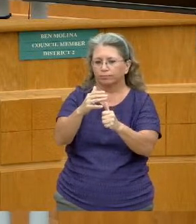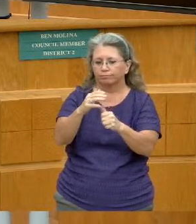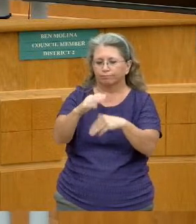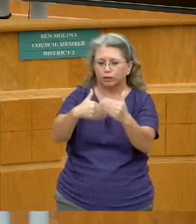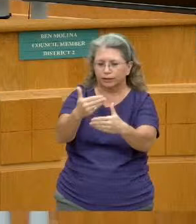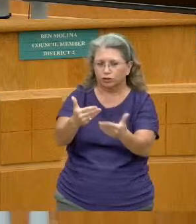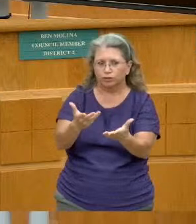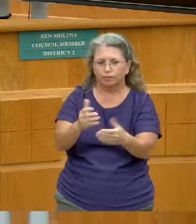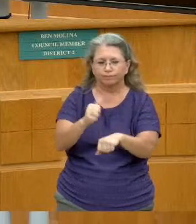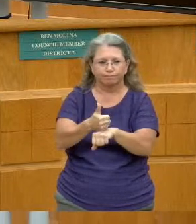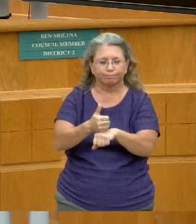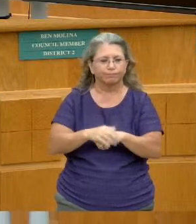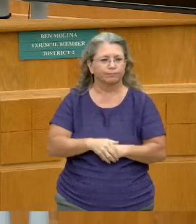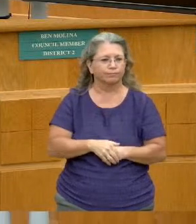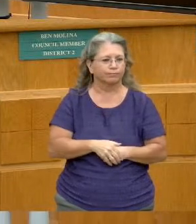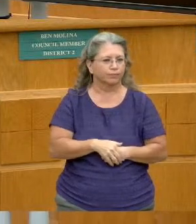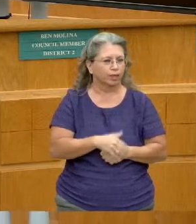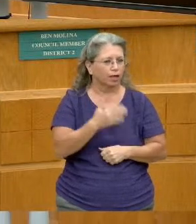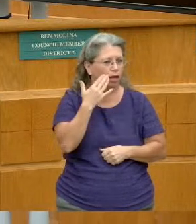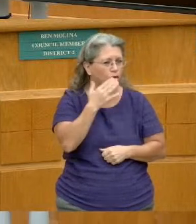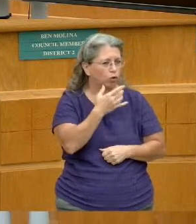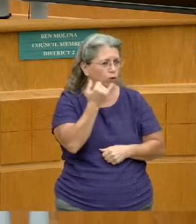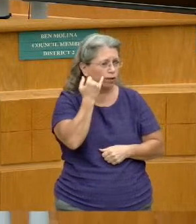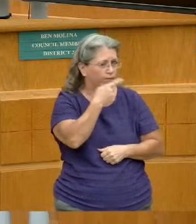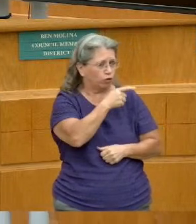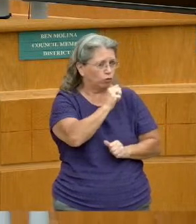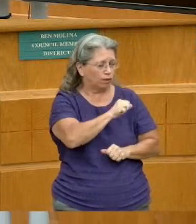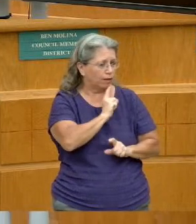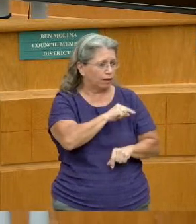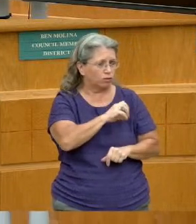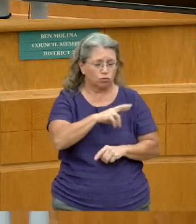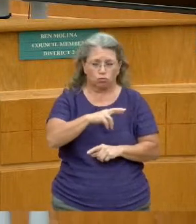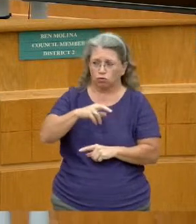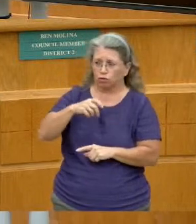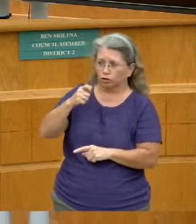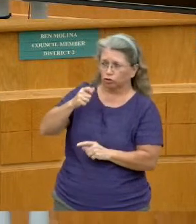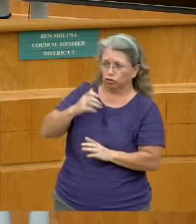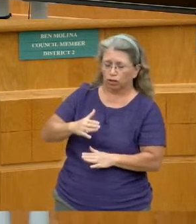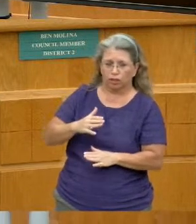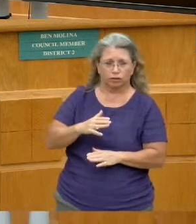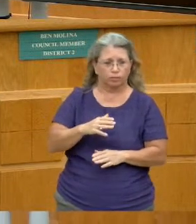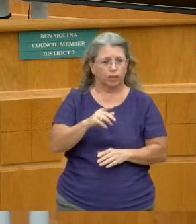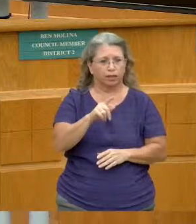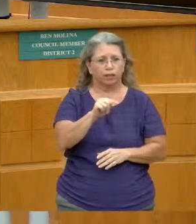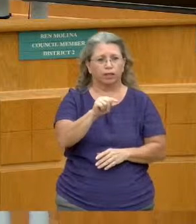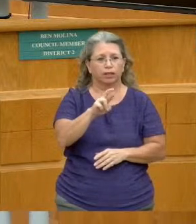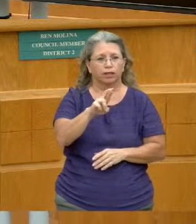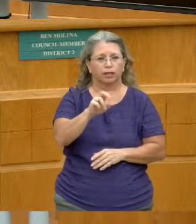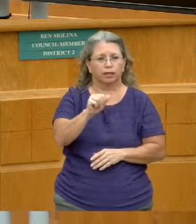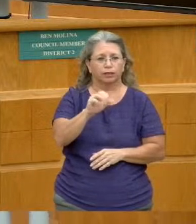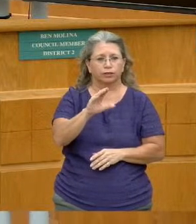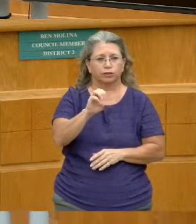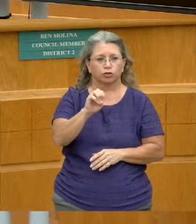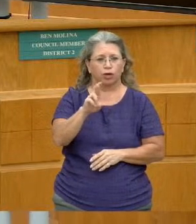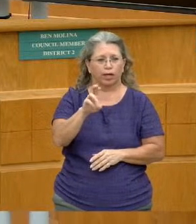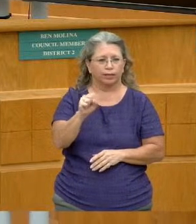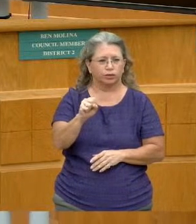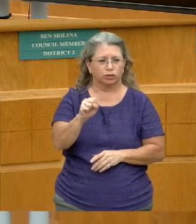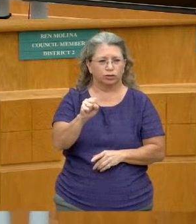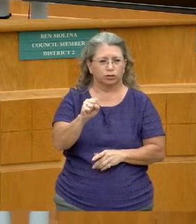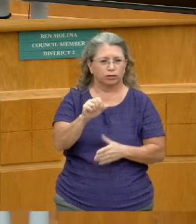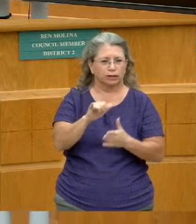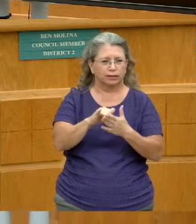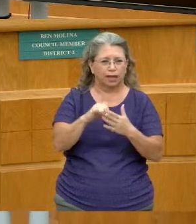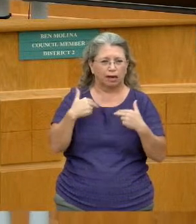Yes, sir. I don't know if you can answer this or the judge can answer this Okay. about tracers. Is that a health